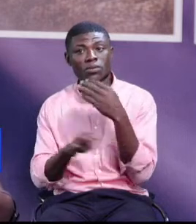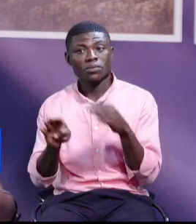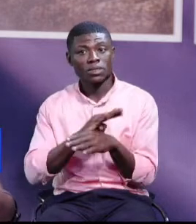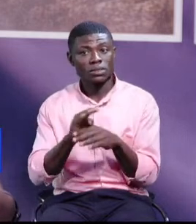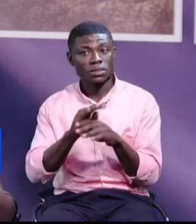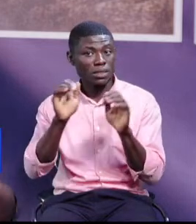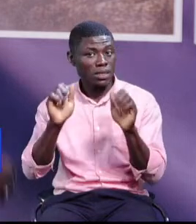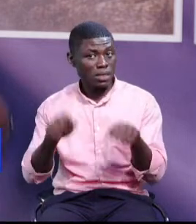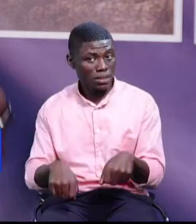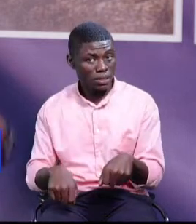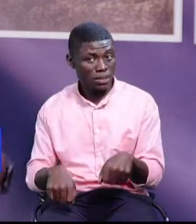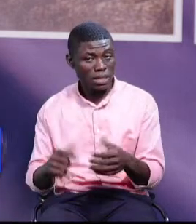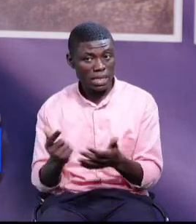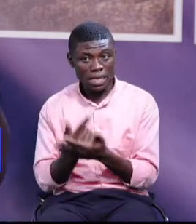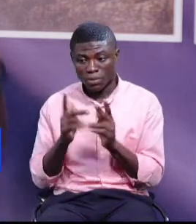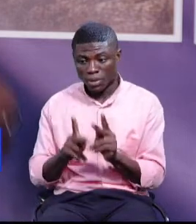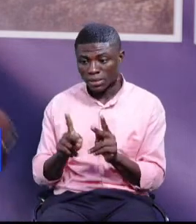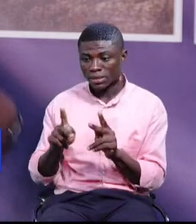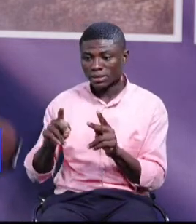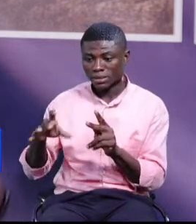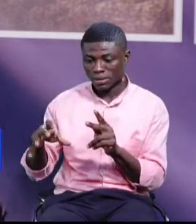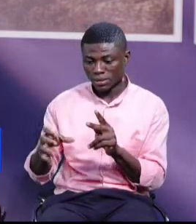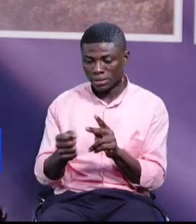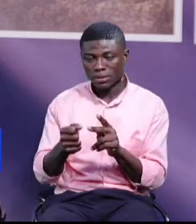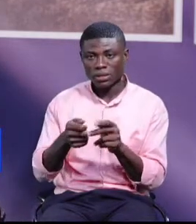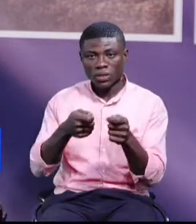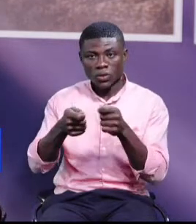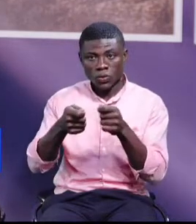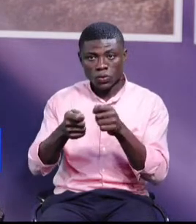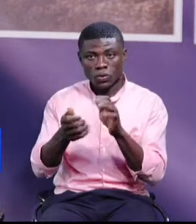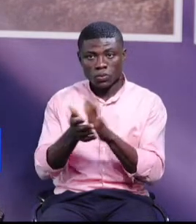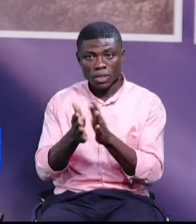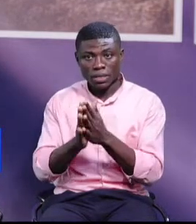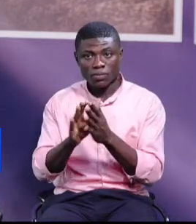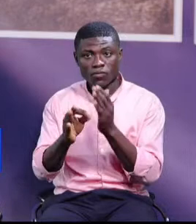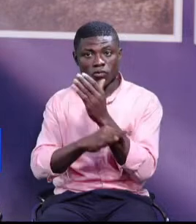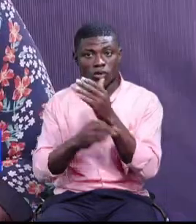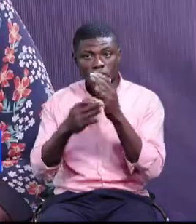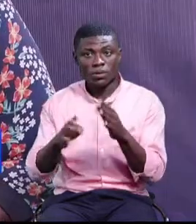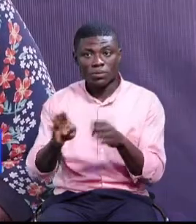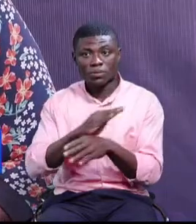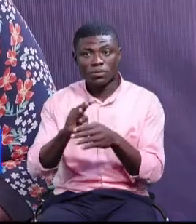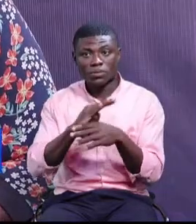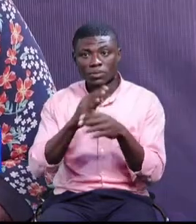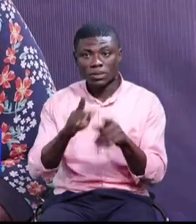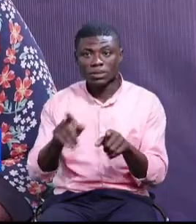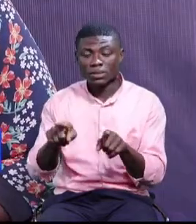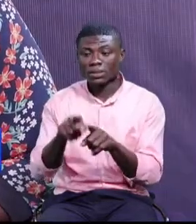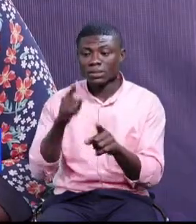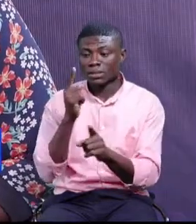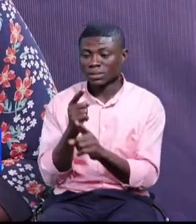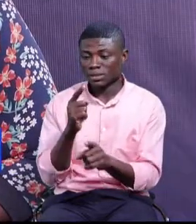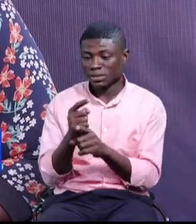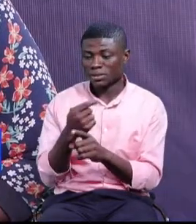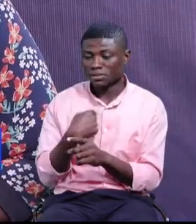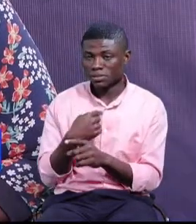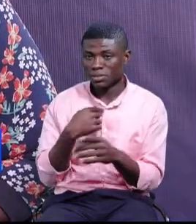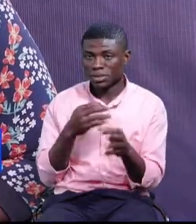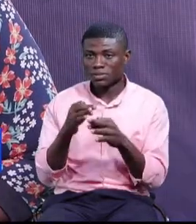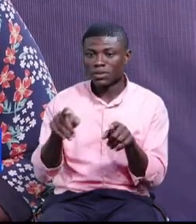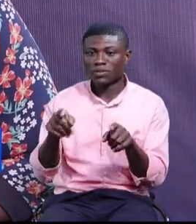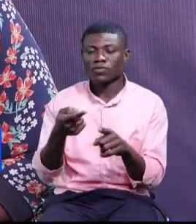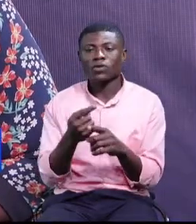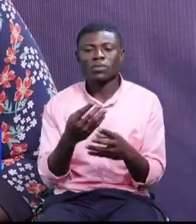business? Is it possible? Can a Ghanaian own a foreign business? So just as I defined from the Land